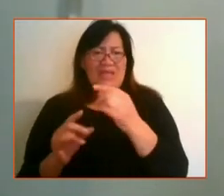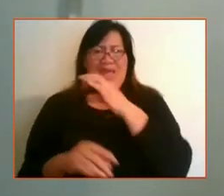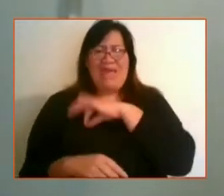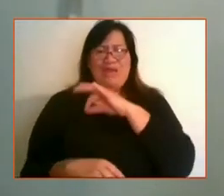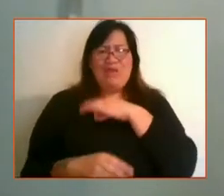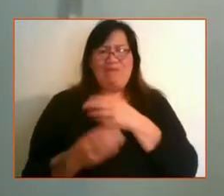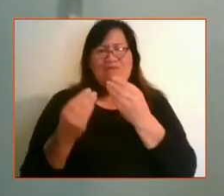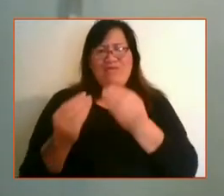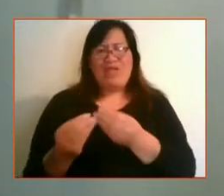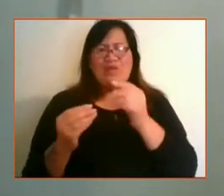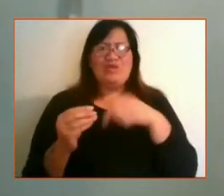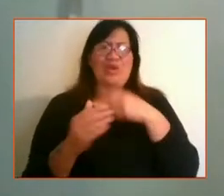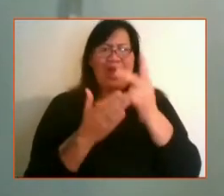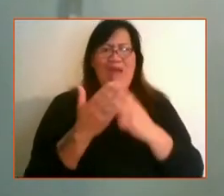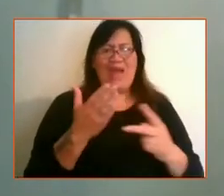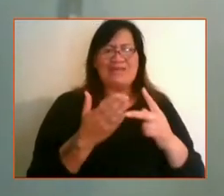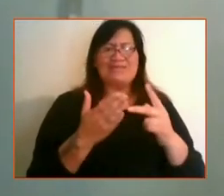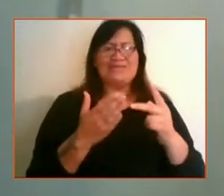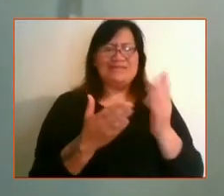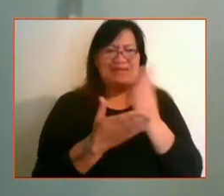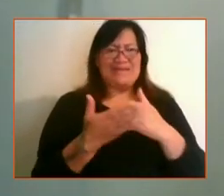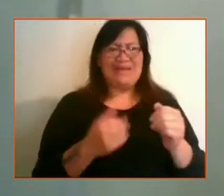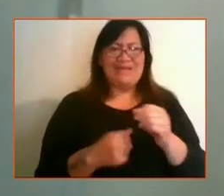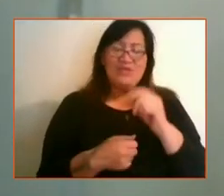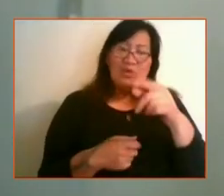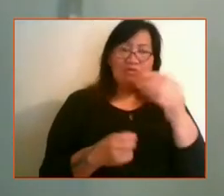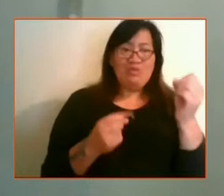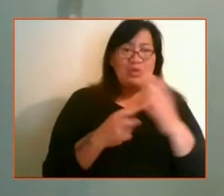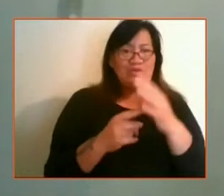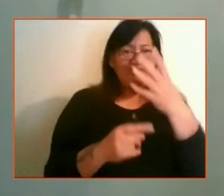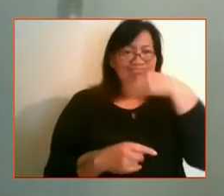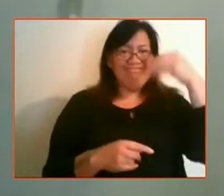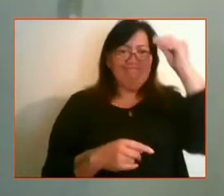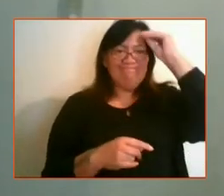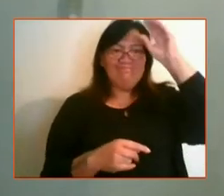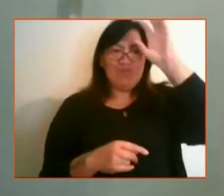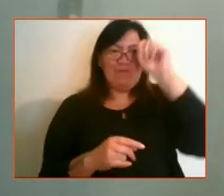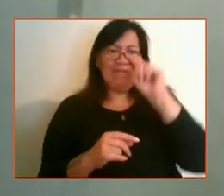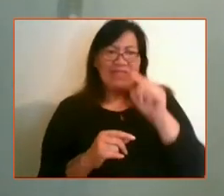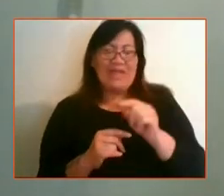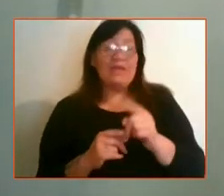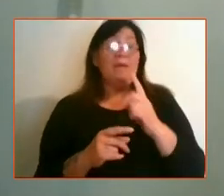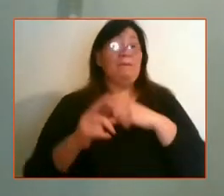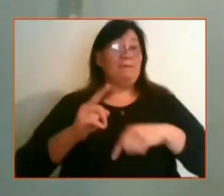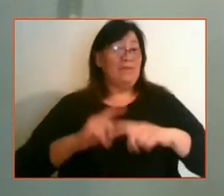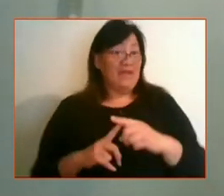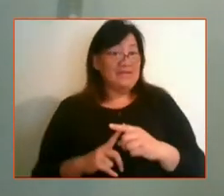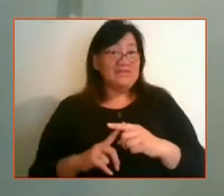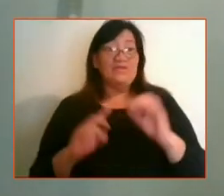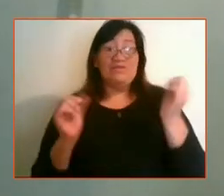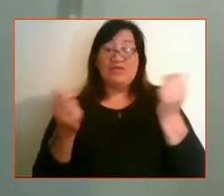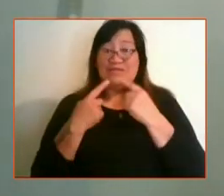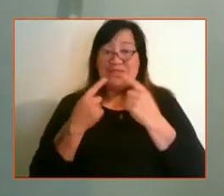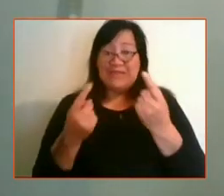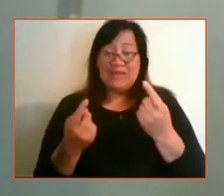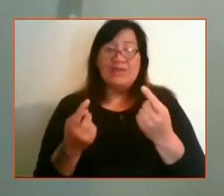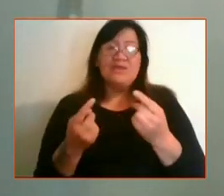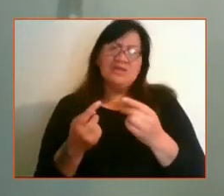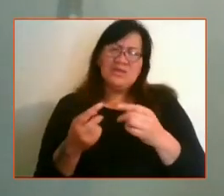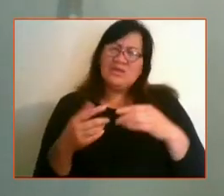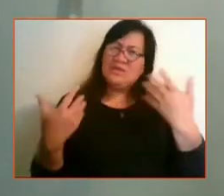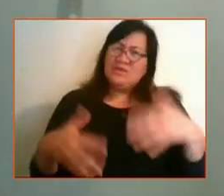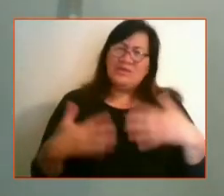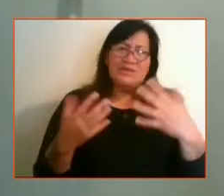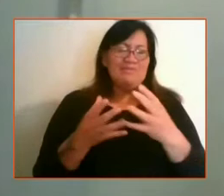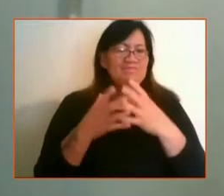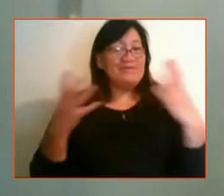arts sector, and it's important to note that. And the point has already been made too, that not only does it have a massive influence on